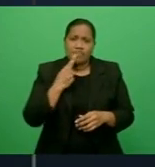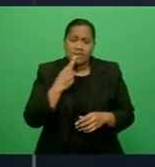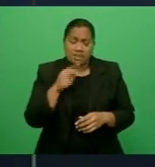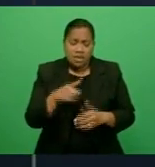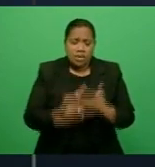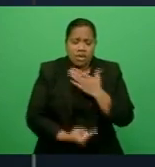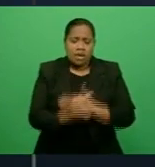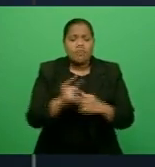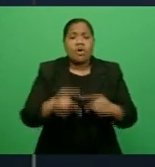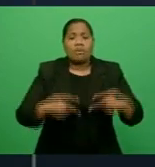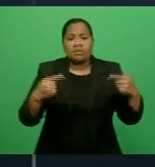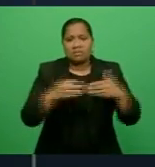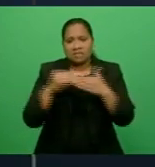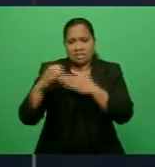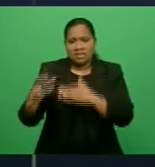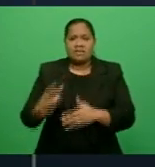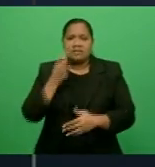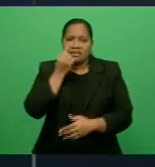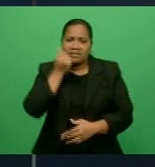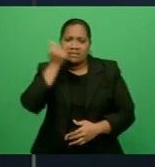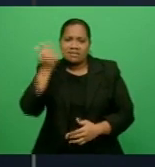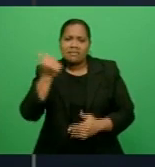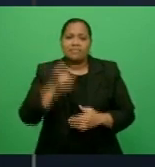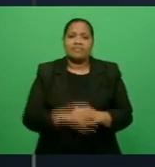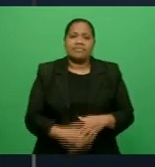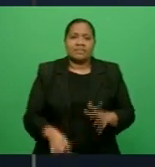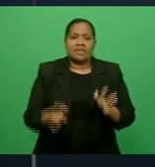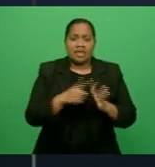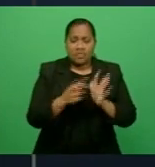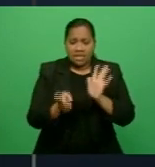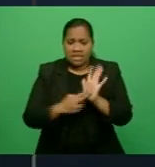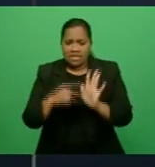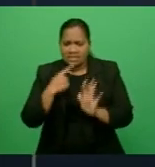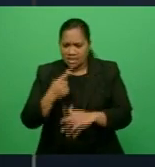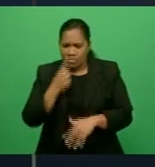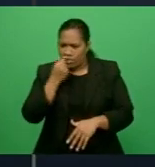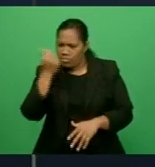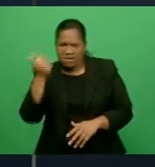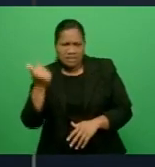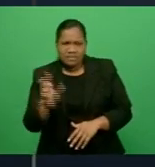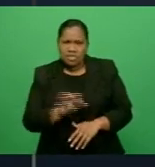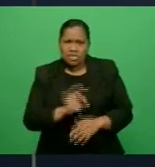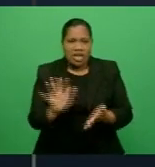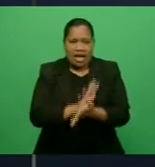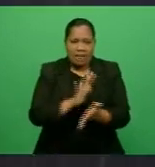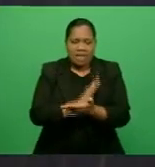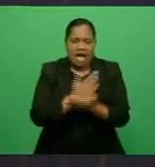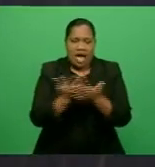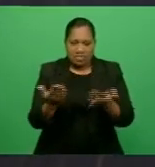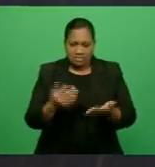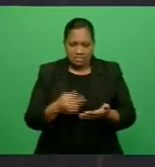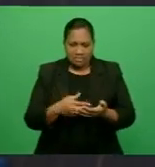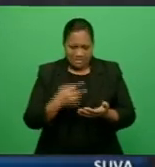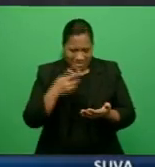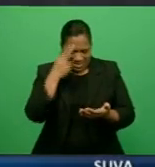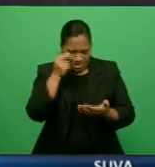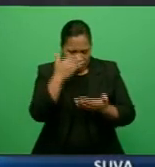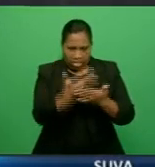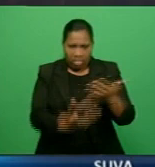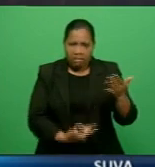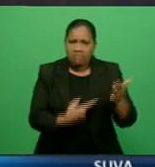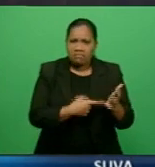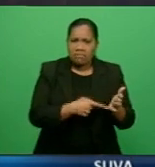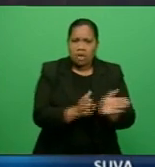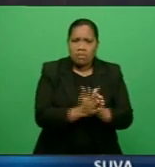Sitiveni Rambuka. Edwin Nunn reports Rambuka isn't too pleased with how he is reflected in the book. In this book,